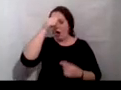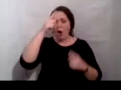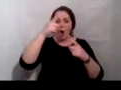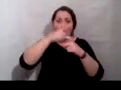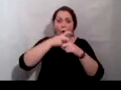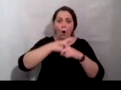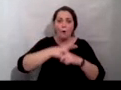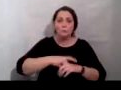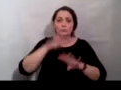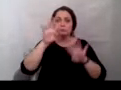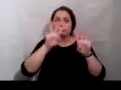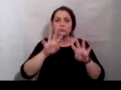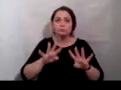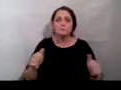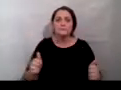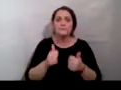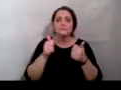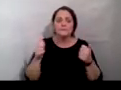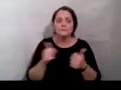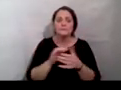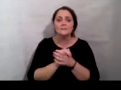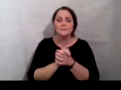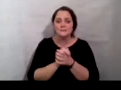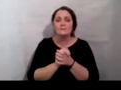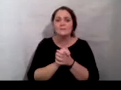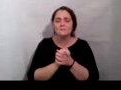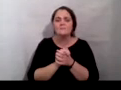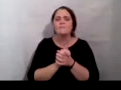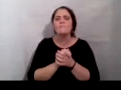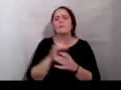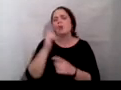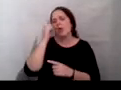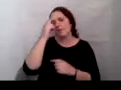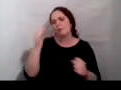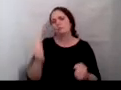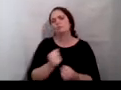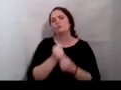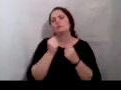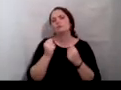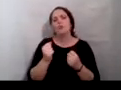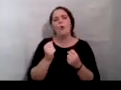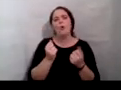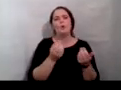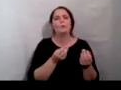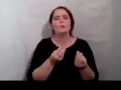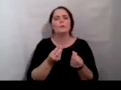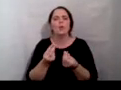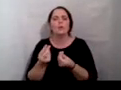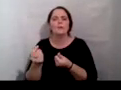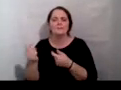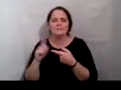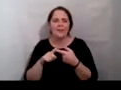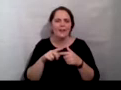we're looking at here? I think there is a strong current of potent fluidity that